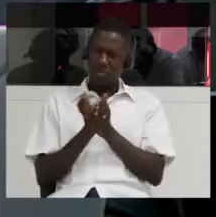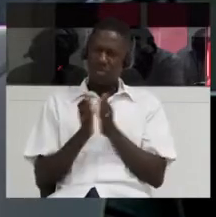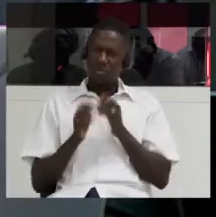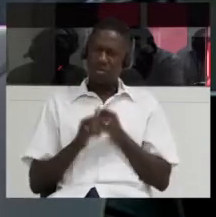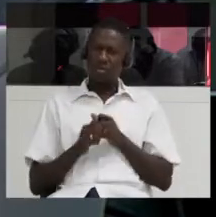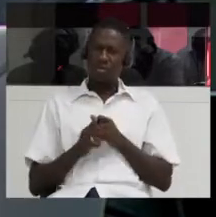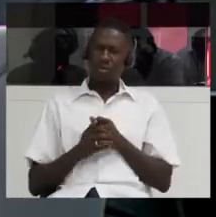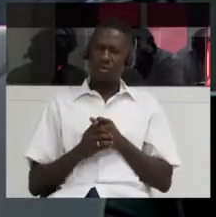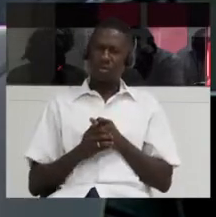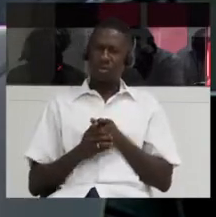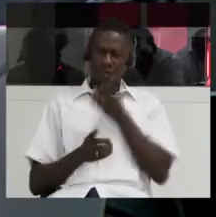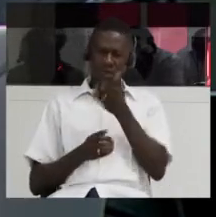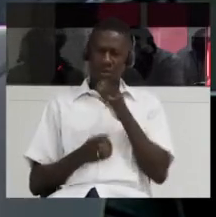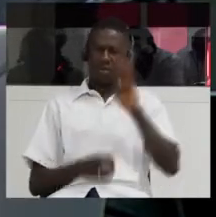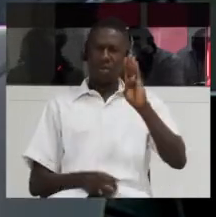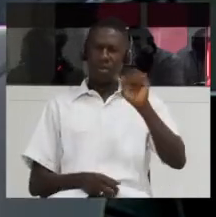There was this Bakari Jiba,